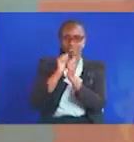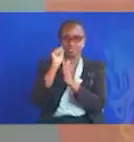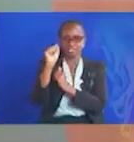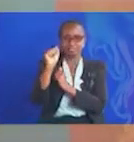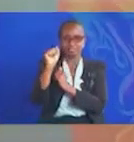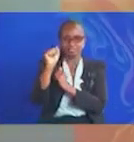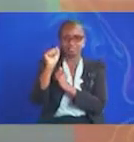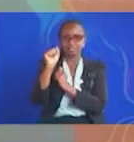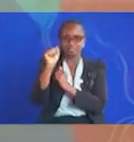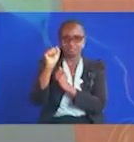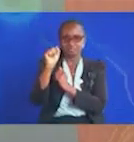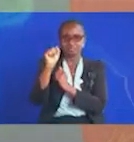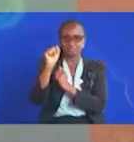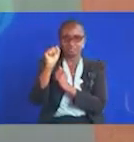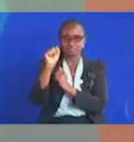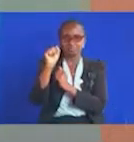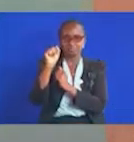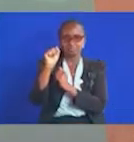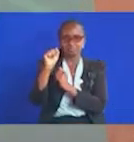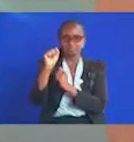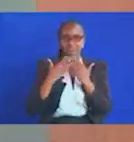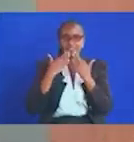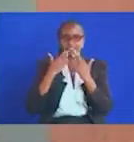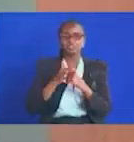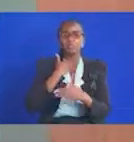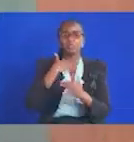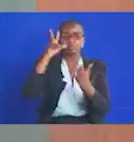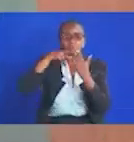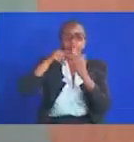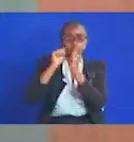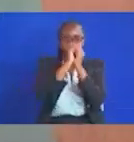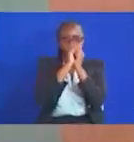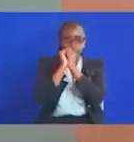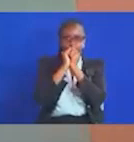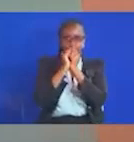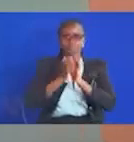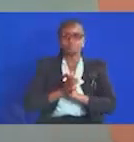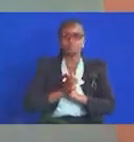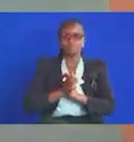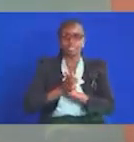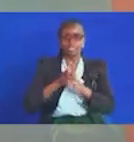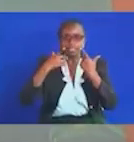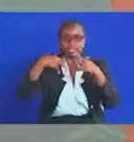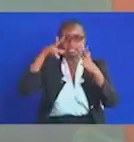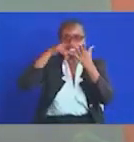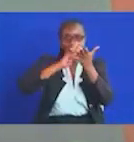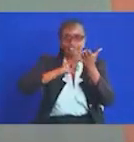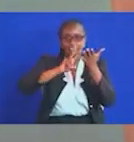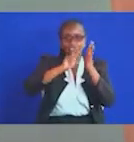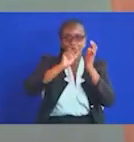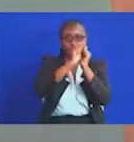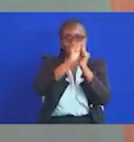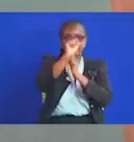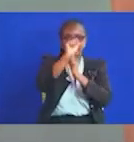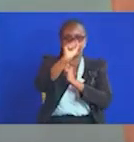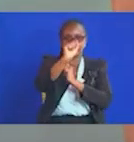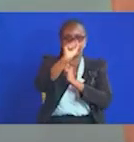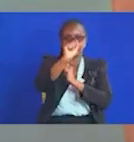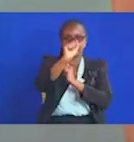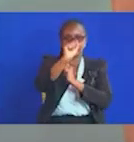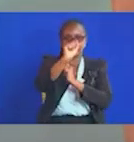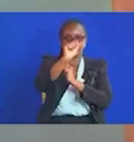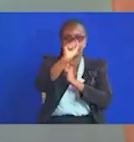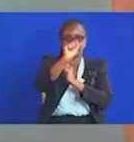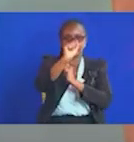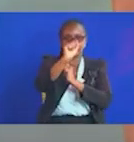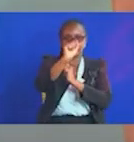Colossians 1 and verse 15. Colossians, together, we're reading 15, we're reading 16. Are